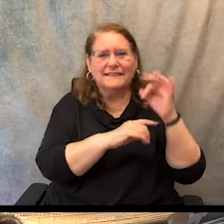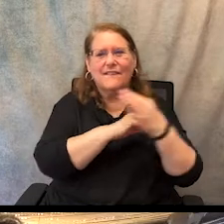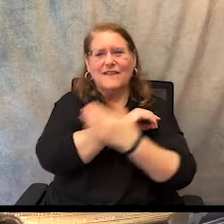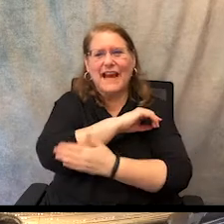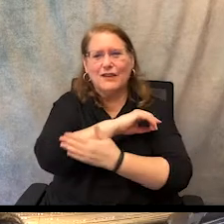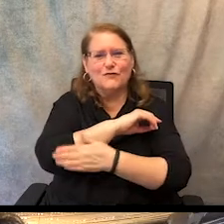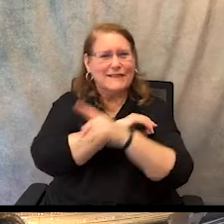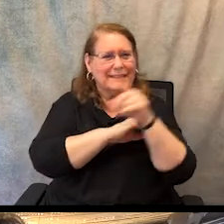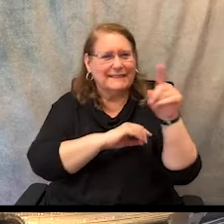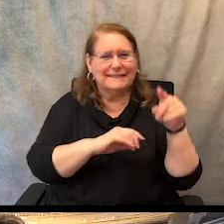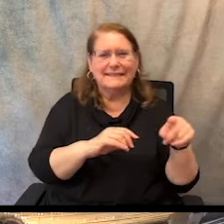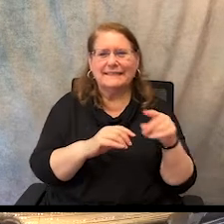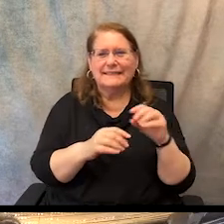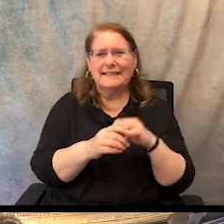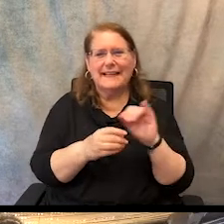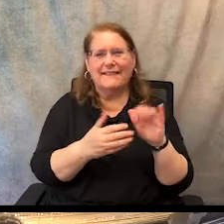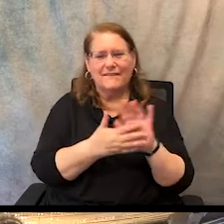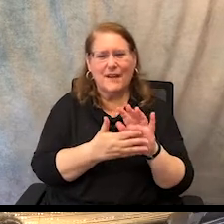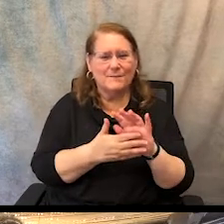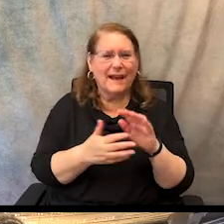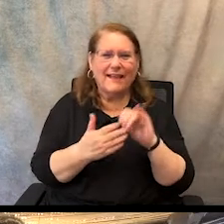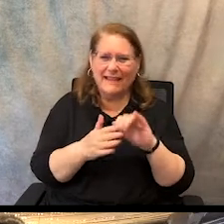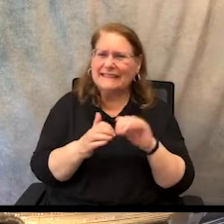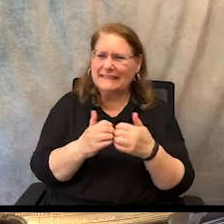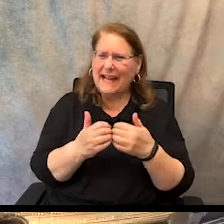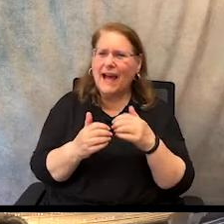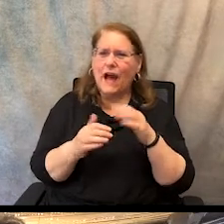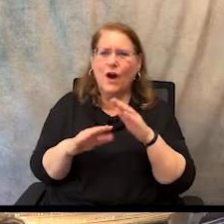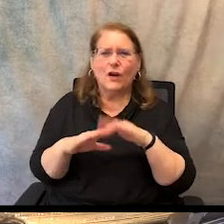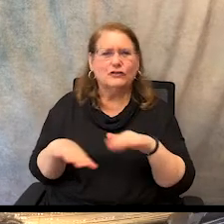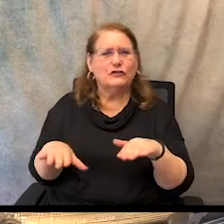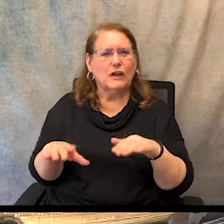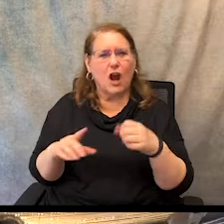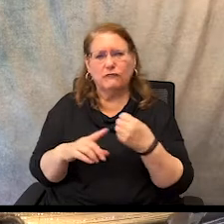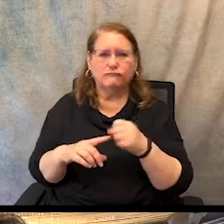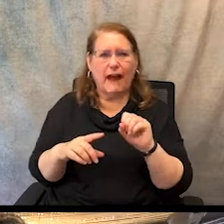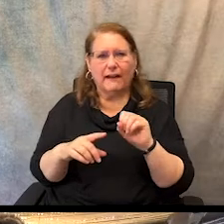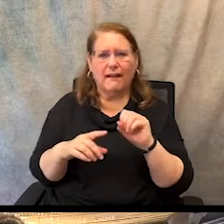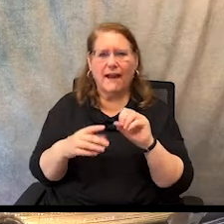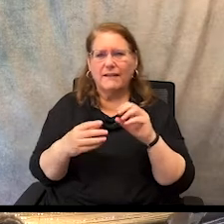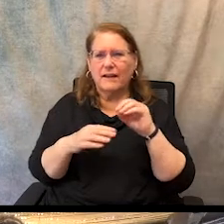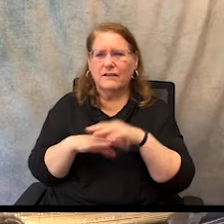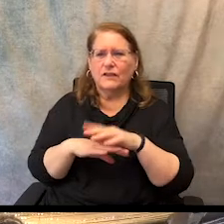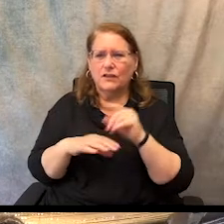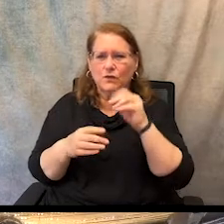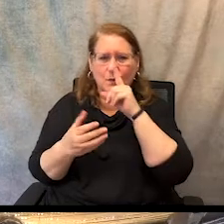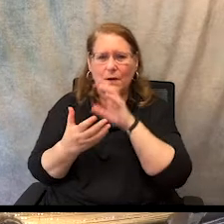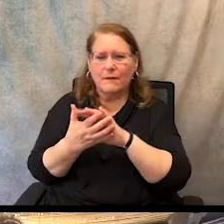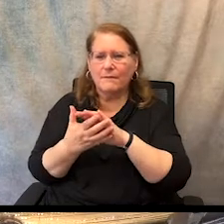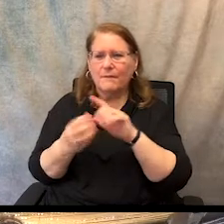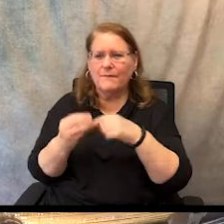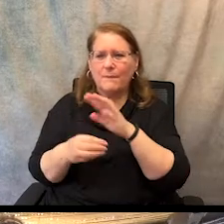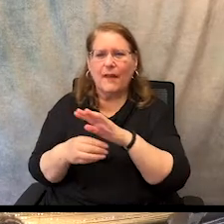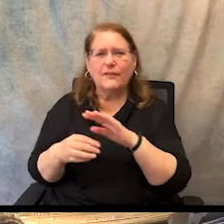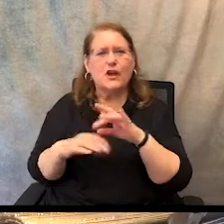That seems to be a way in which children are radicalized to think about their geographical belonging